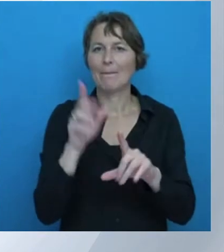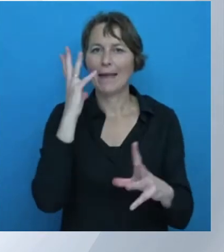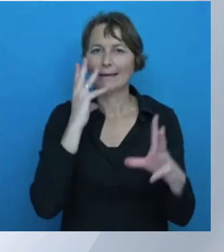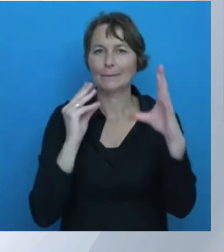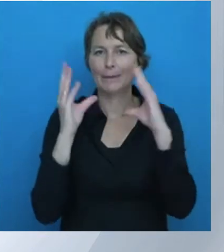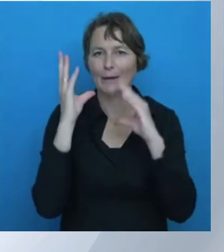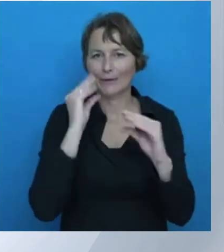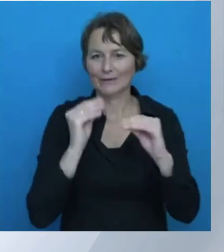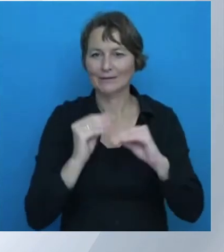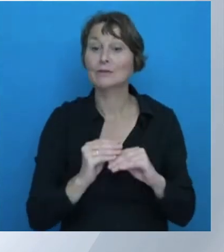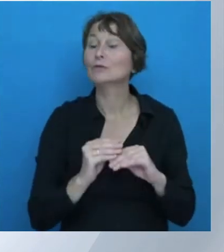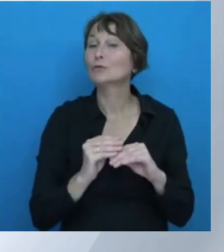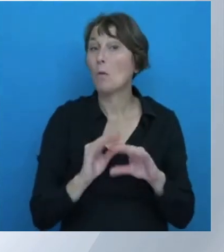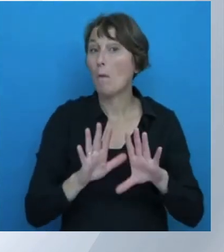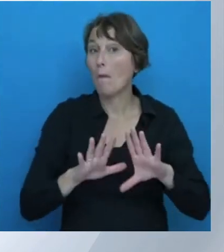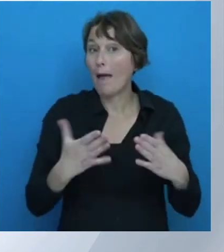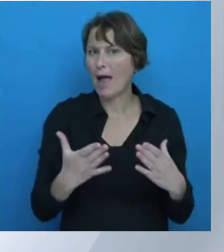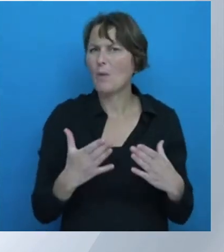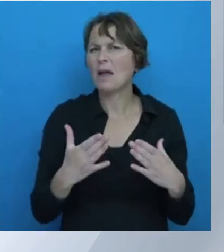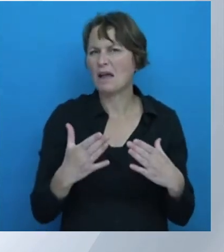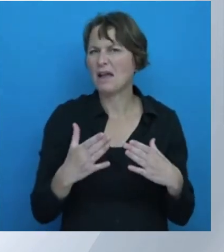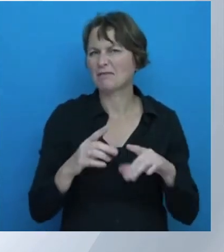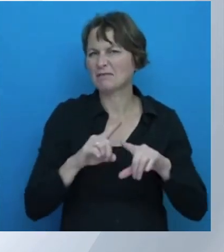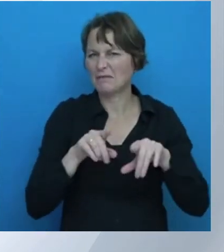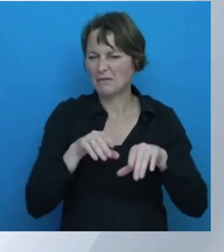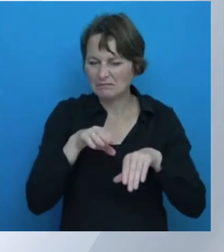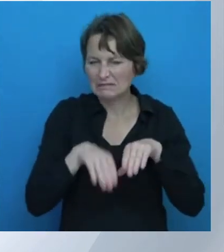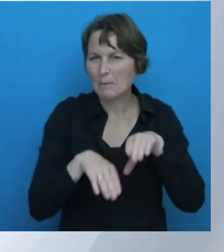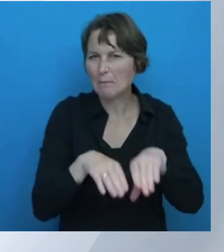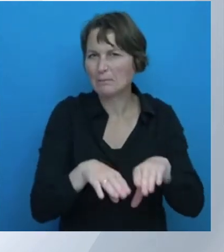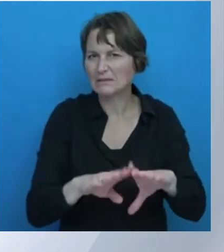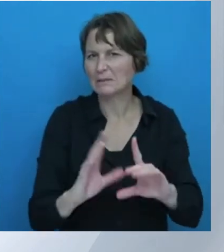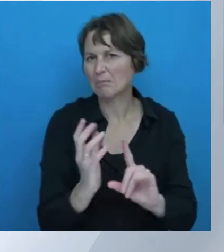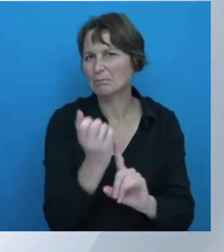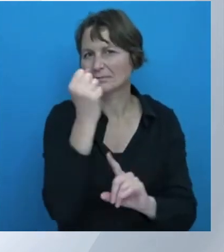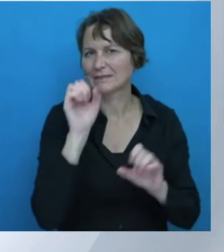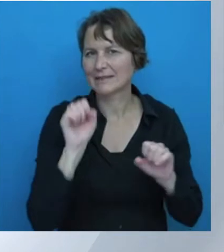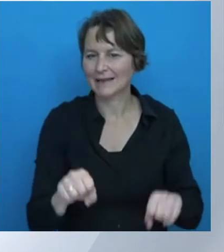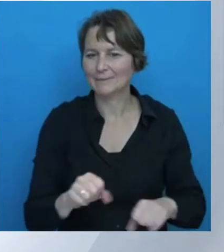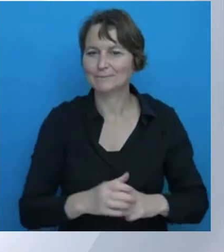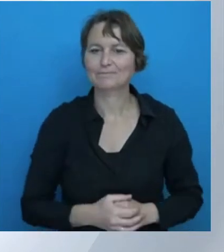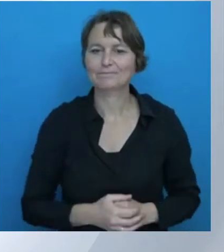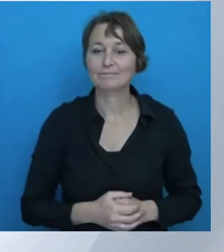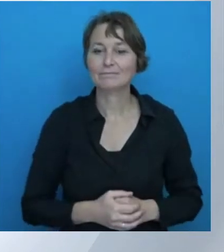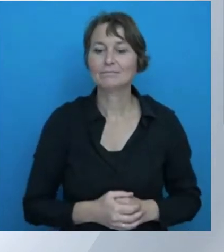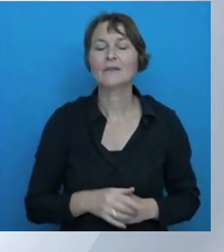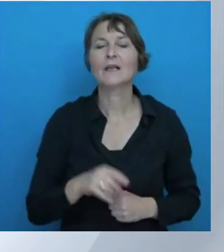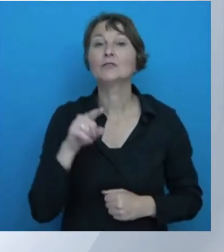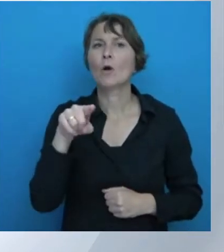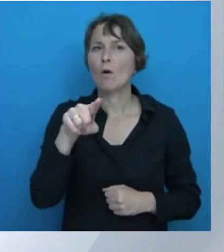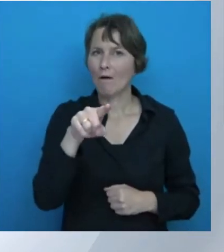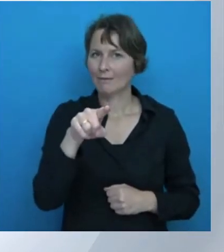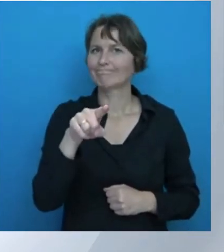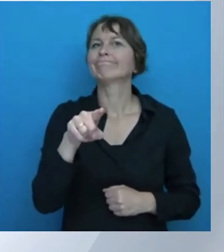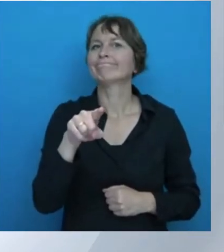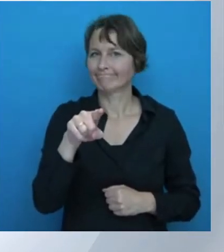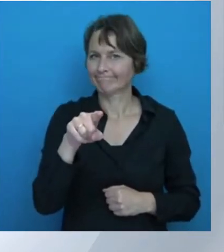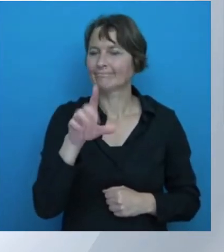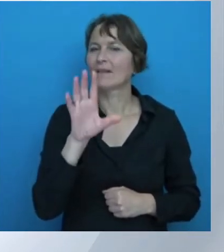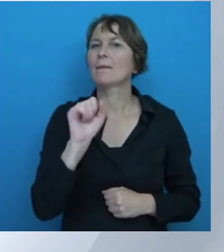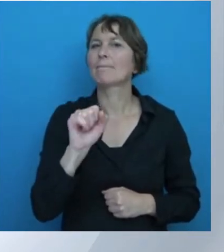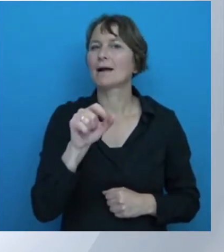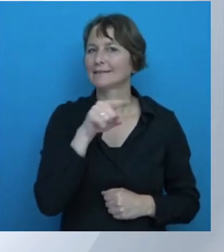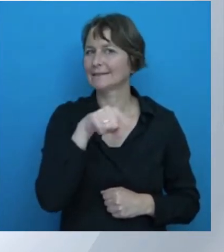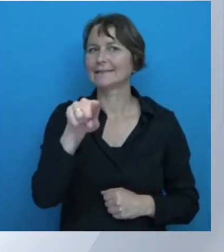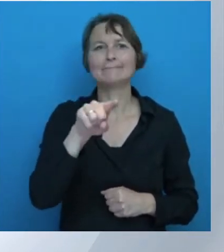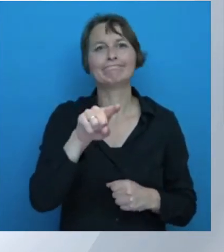you. 1, recognize exclusion. Understand you're in an empathy bubble. 2, solve for one, extend to many. Remember what we said about the definition